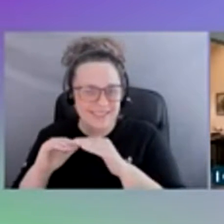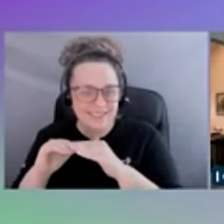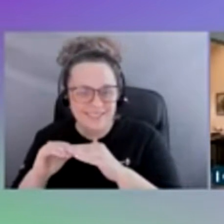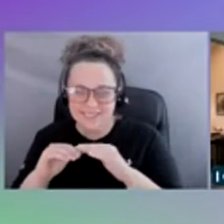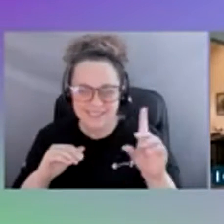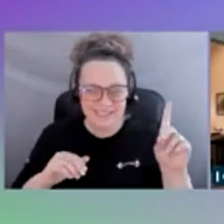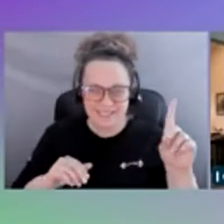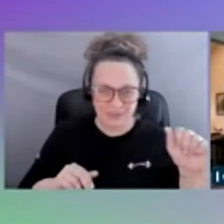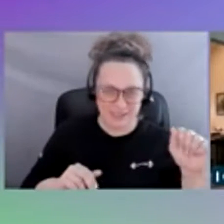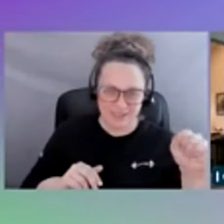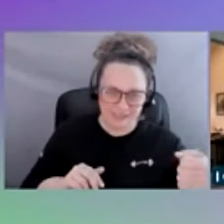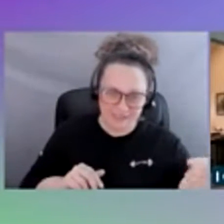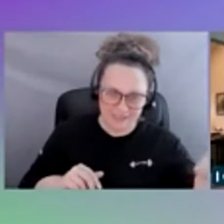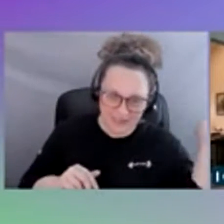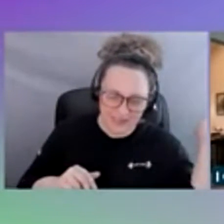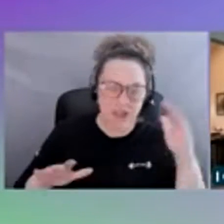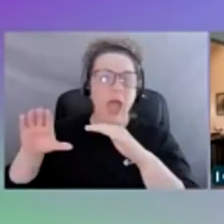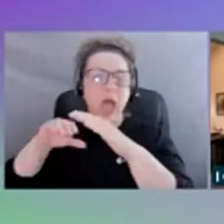over